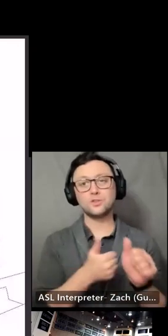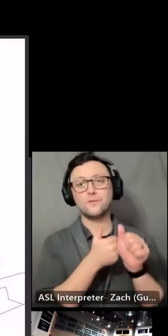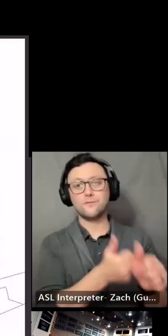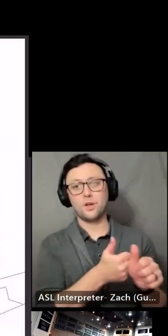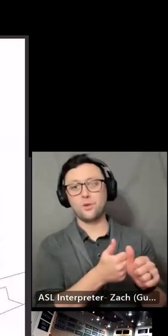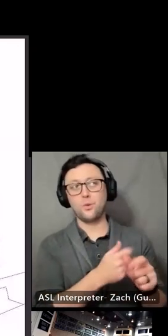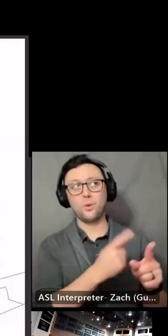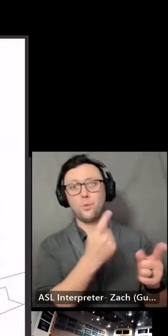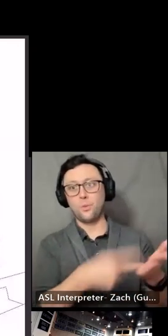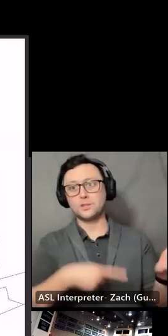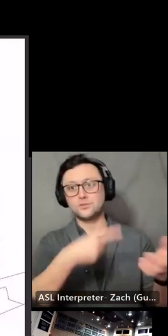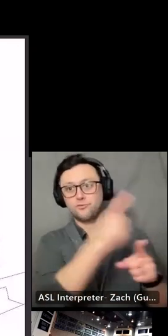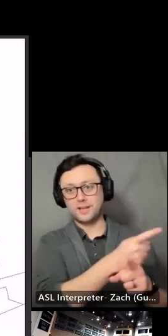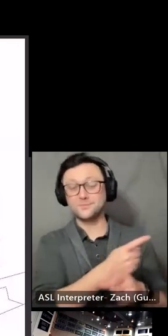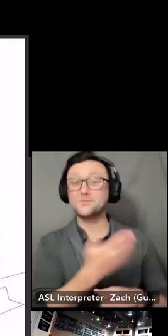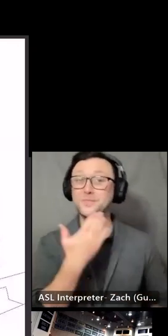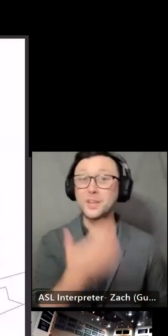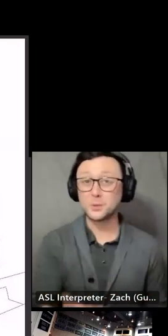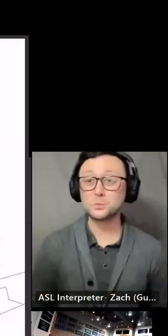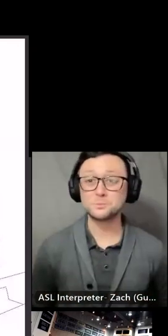done right. Thank you.